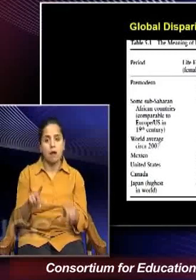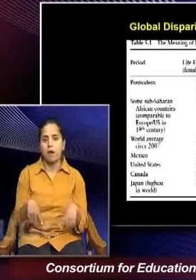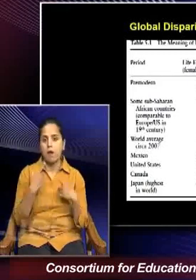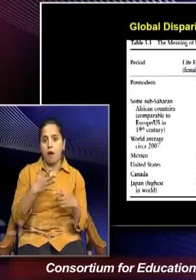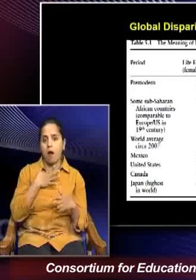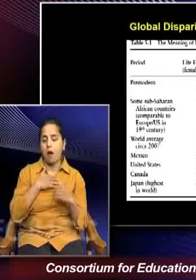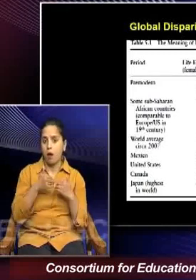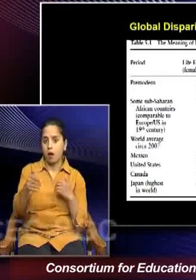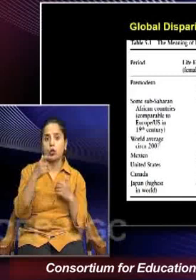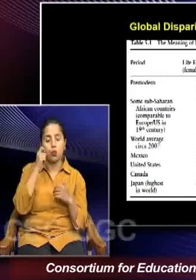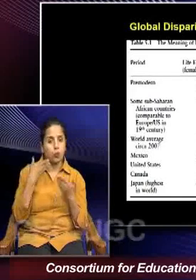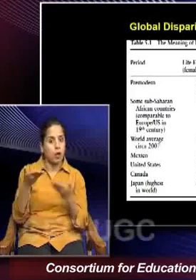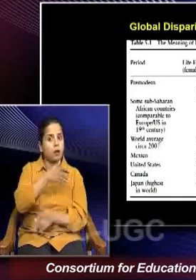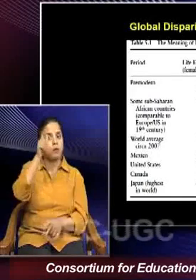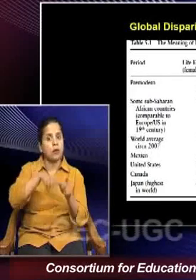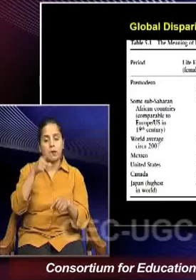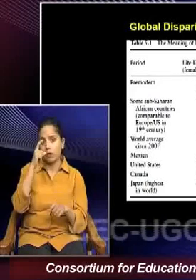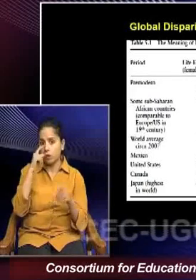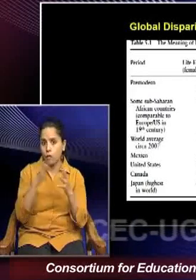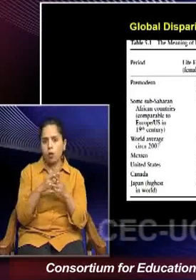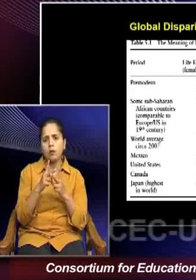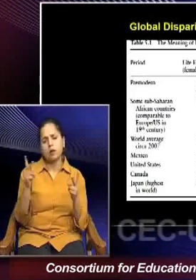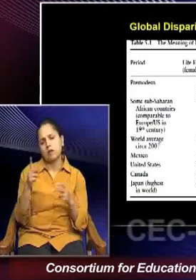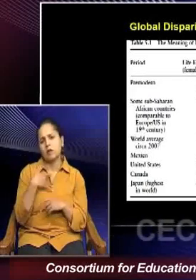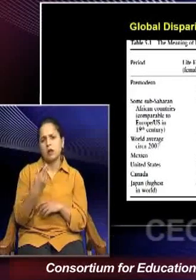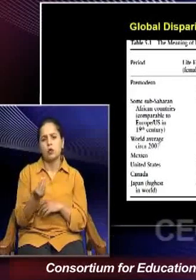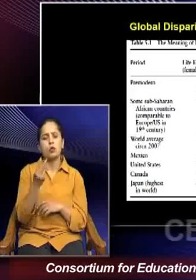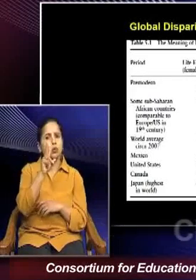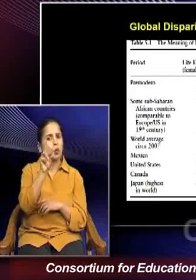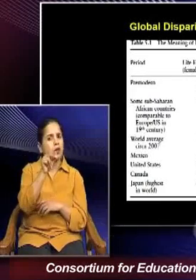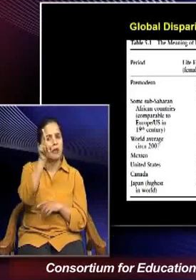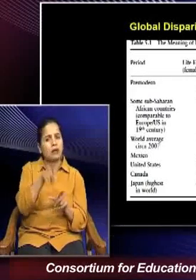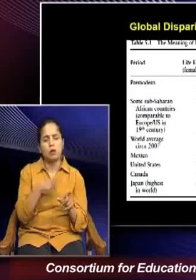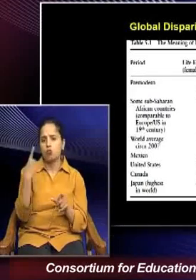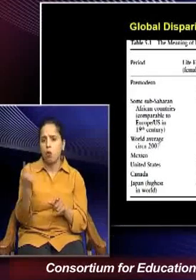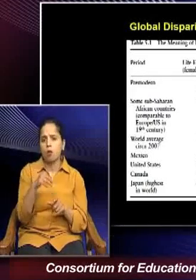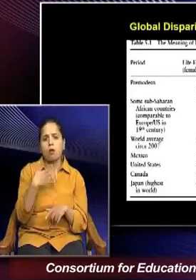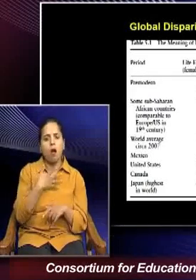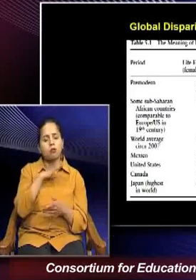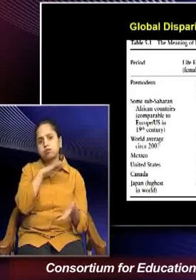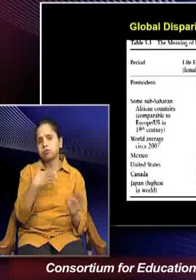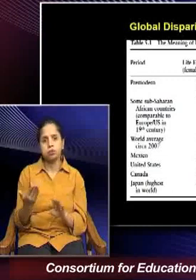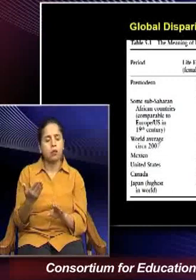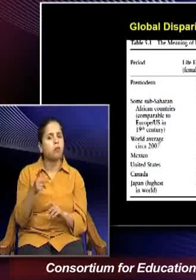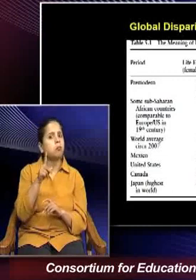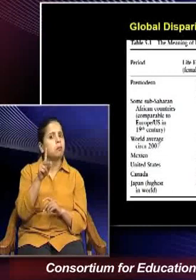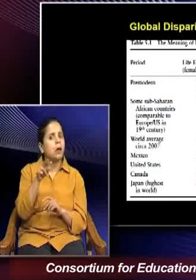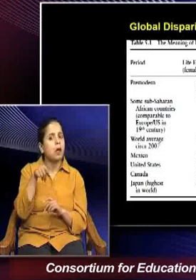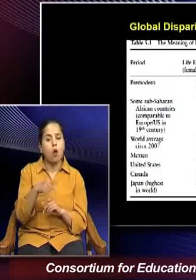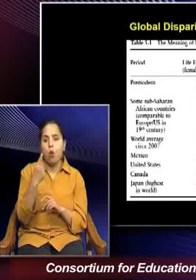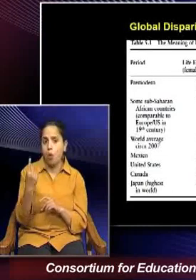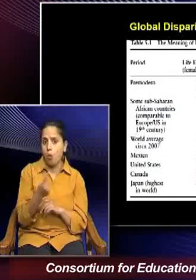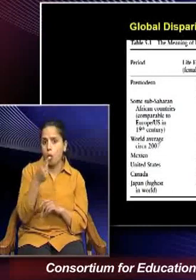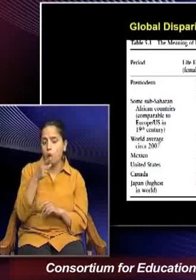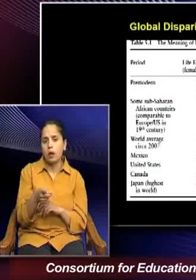expectancy of human population among female was roughly about 20 years on an average, which meant that, only,